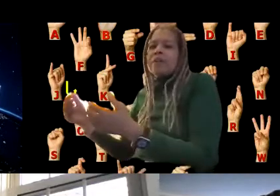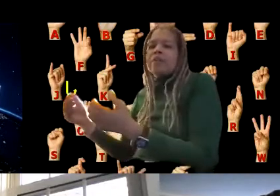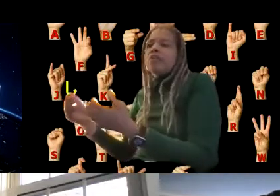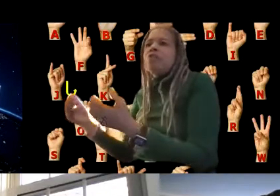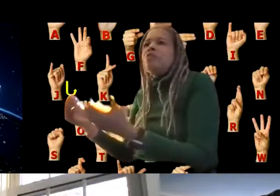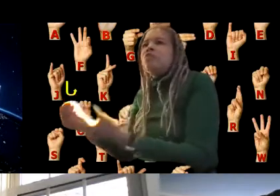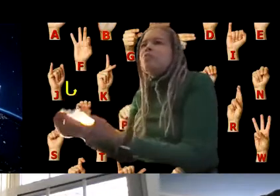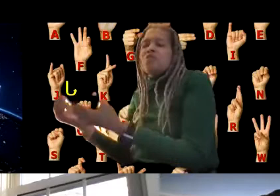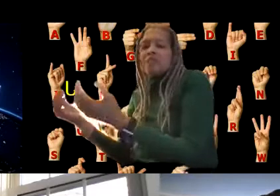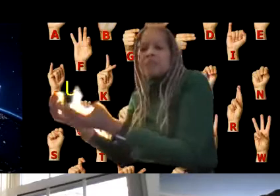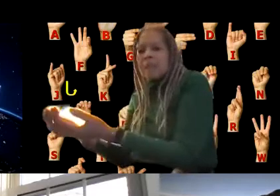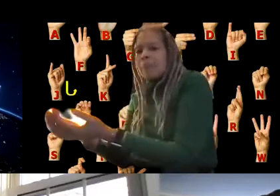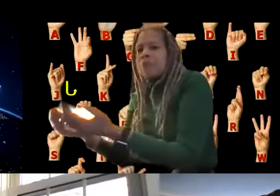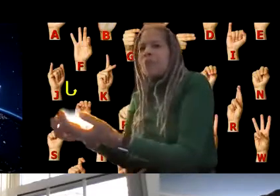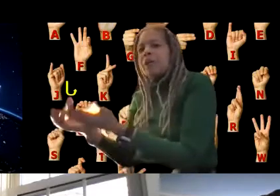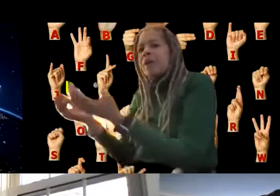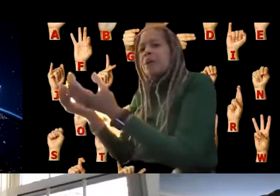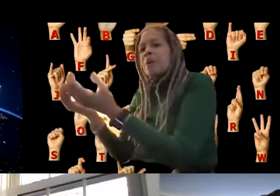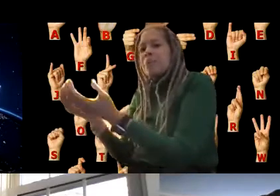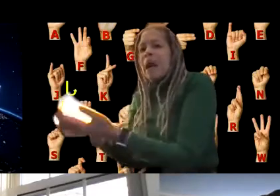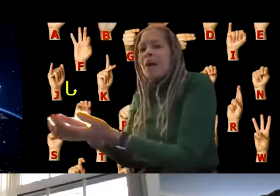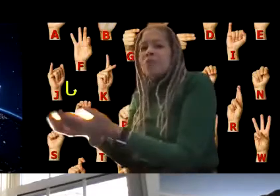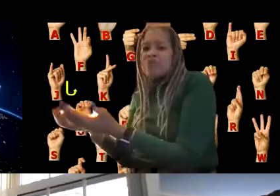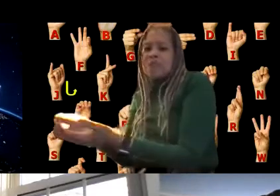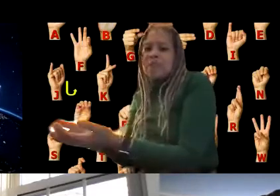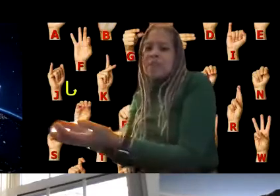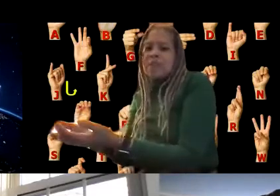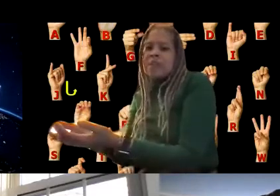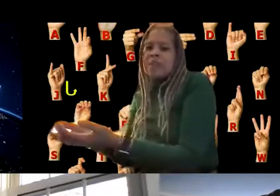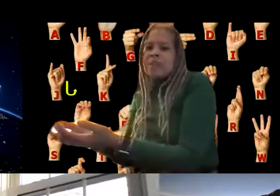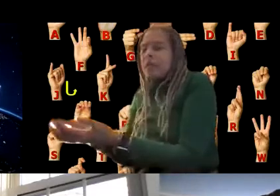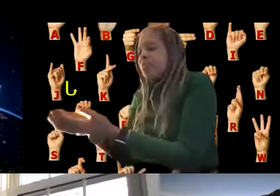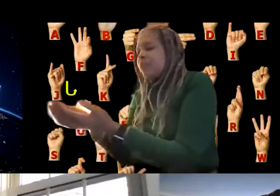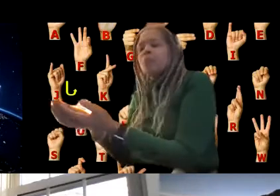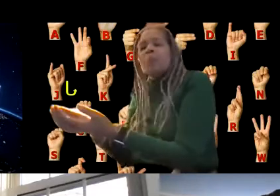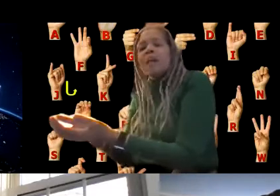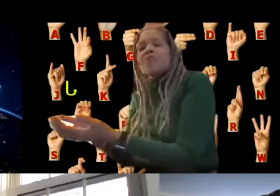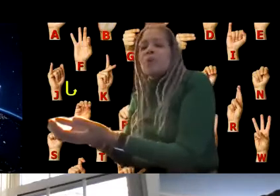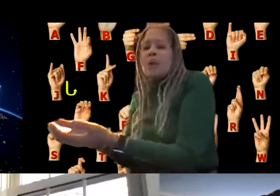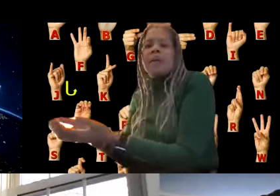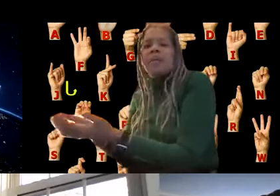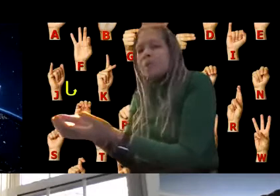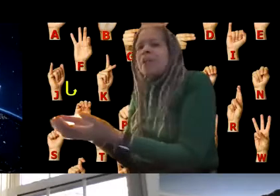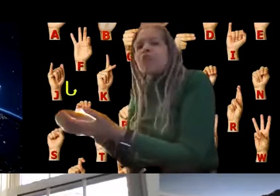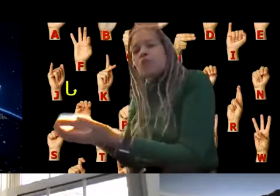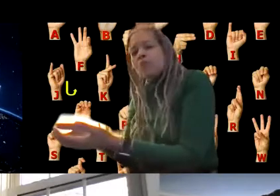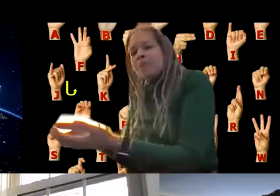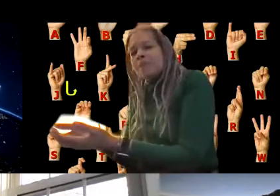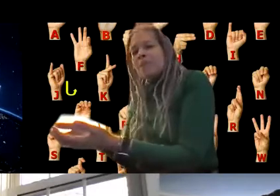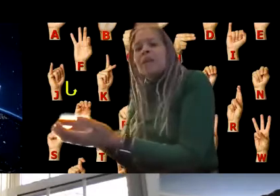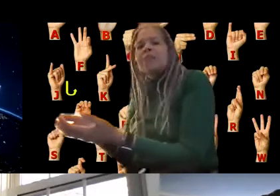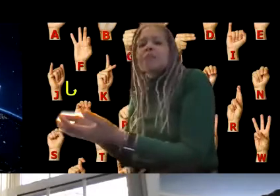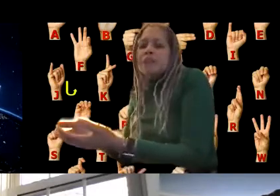got, numerous examples of where power sharing in the most basic way, being